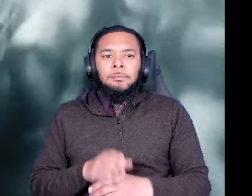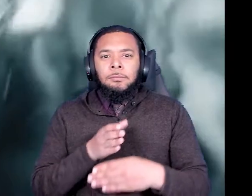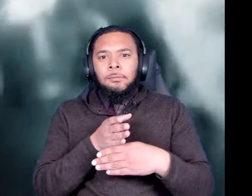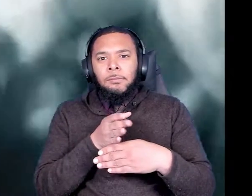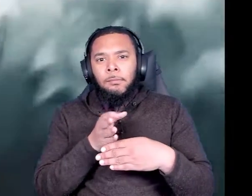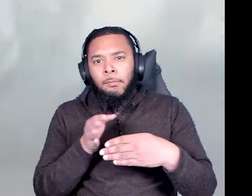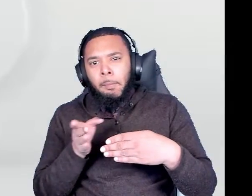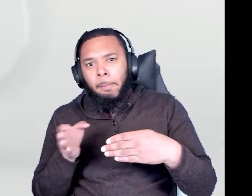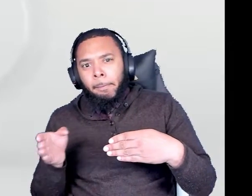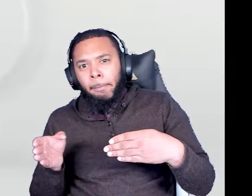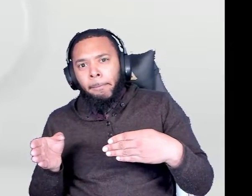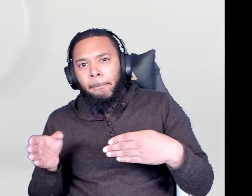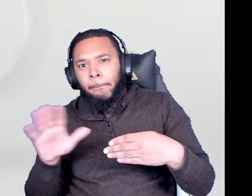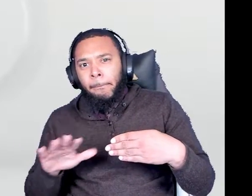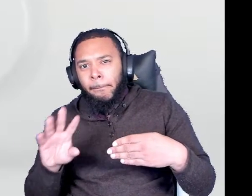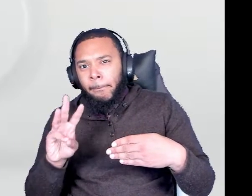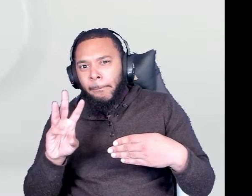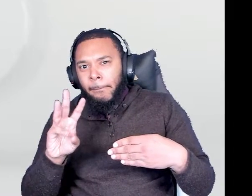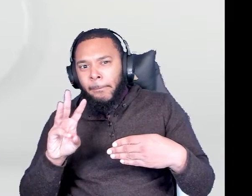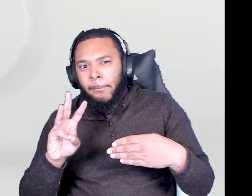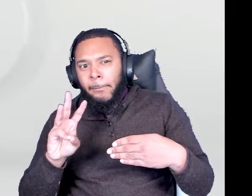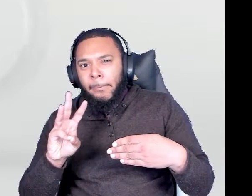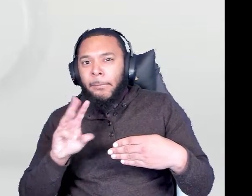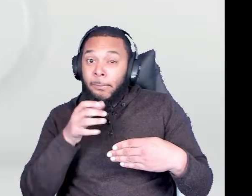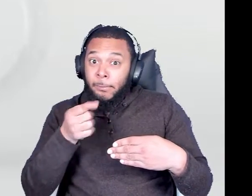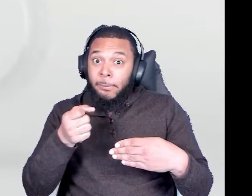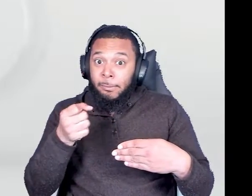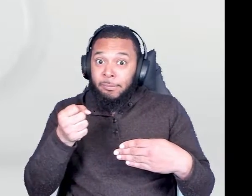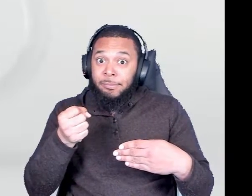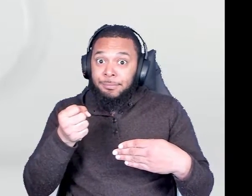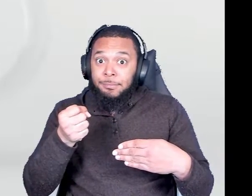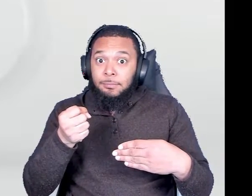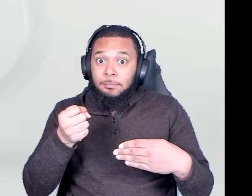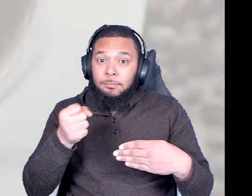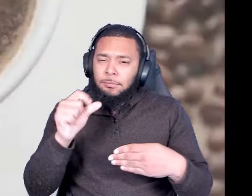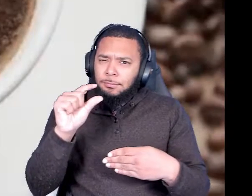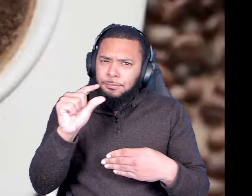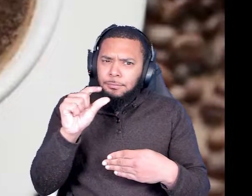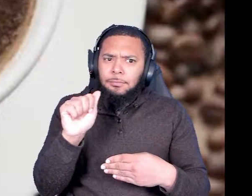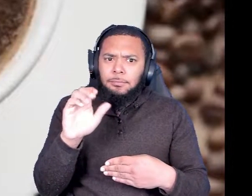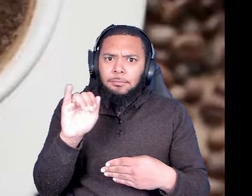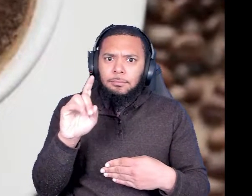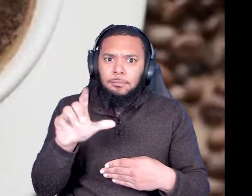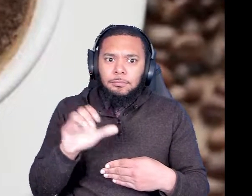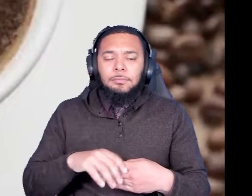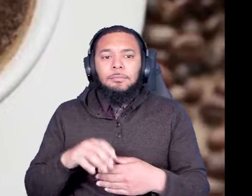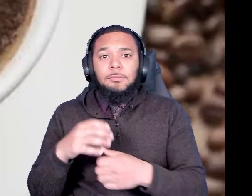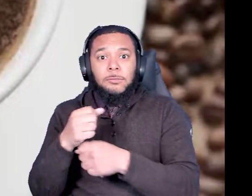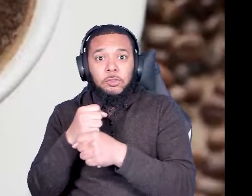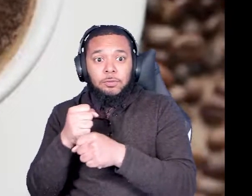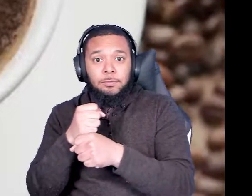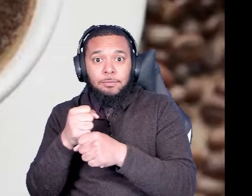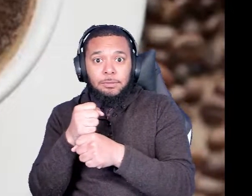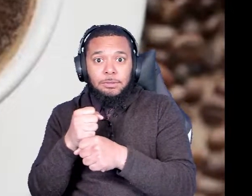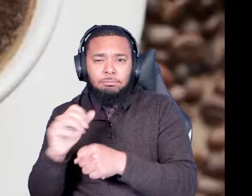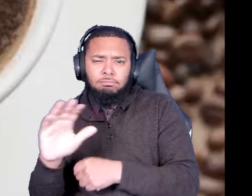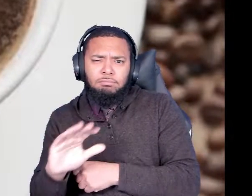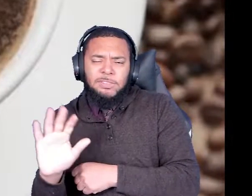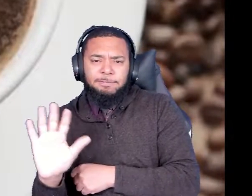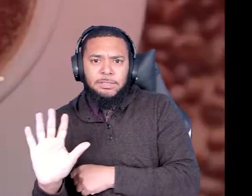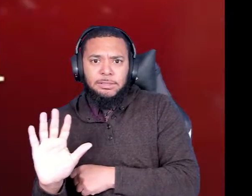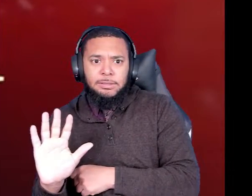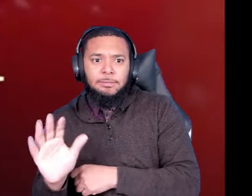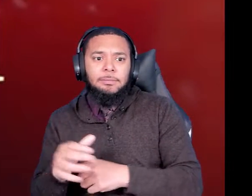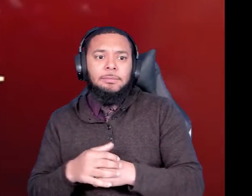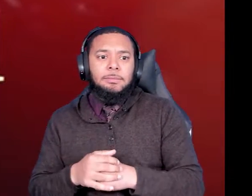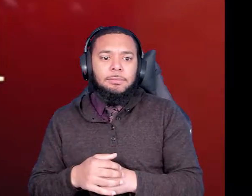down around 6, you're going to see milk, slightly acidic. Coffee is going to be somewhere around 5, and then you're going